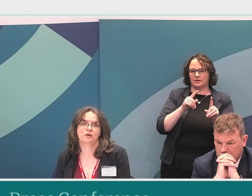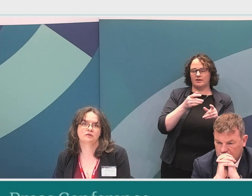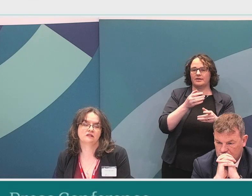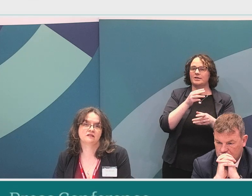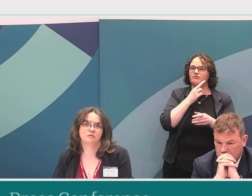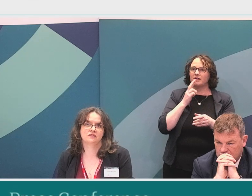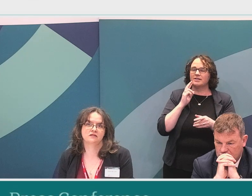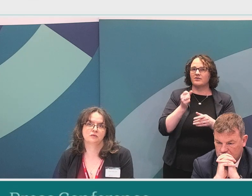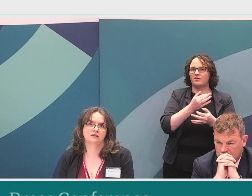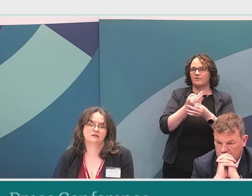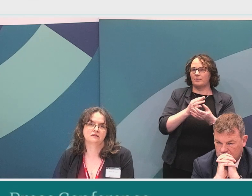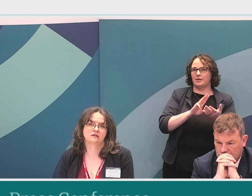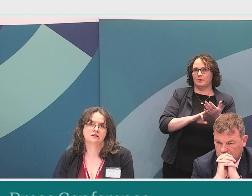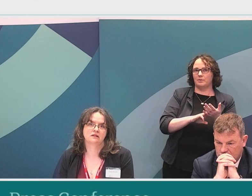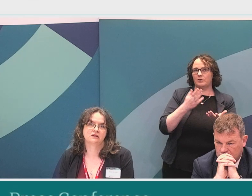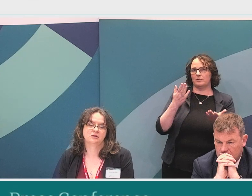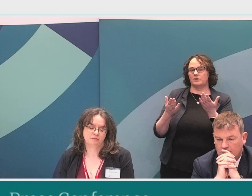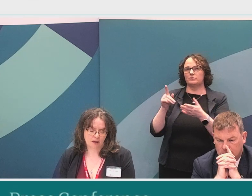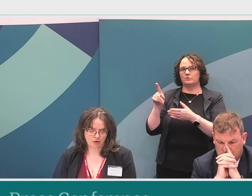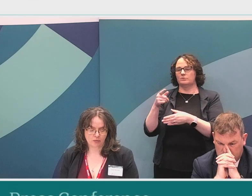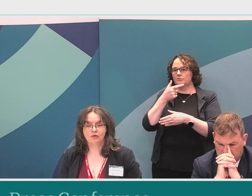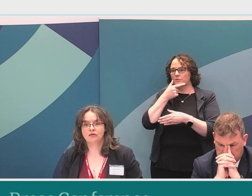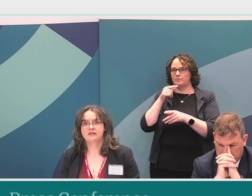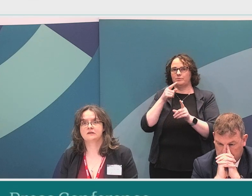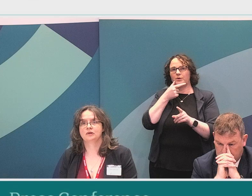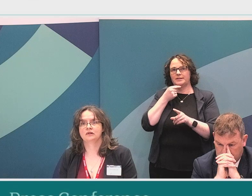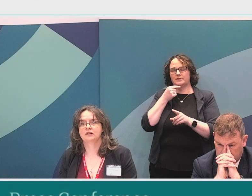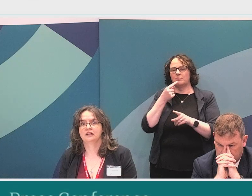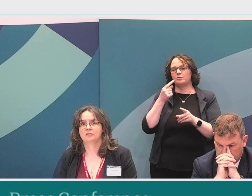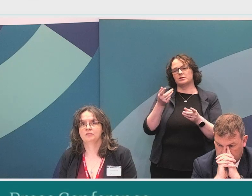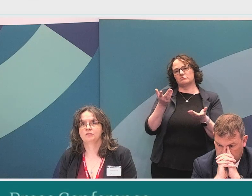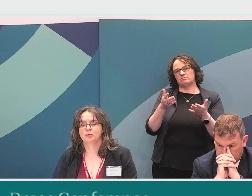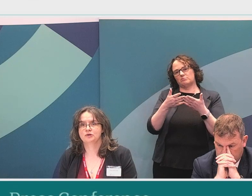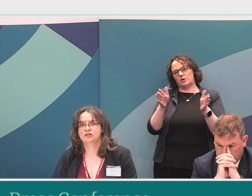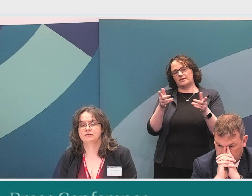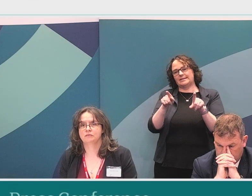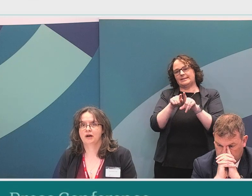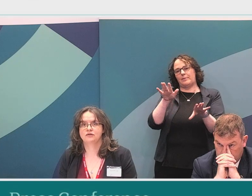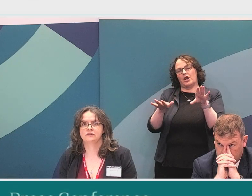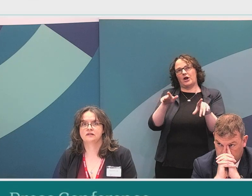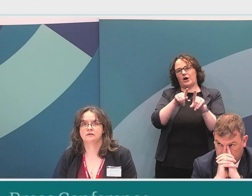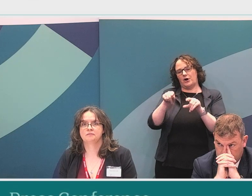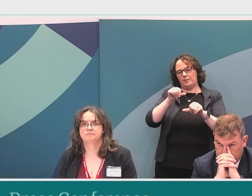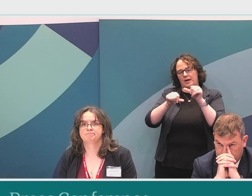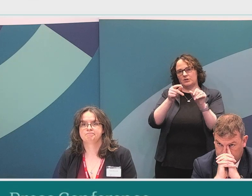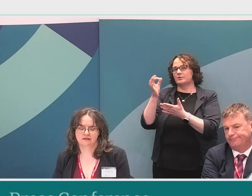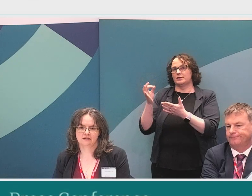compared with 16% of males. But they're broadly similar perpetration patterns here.